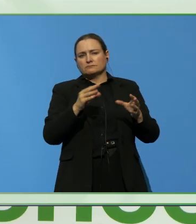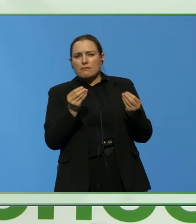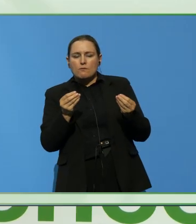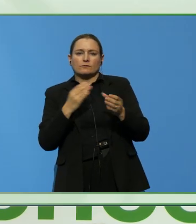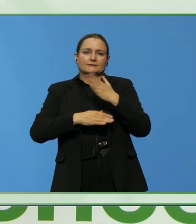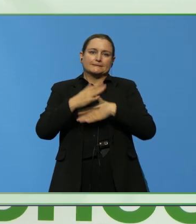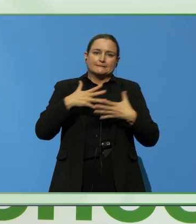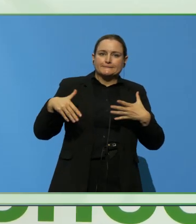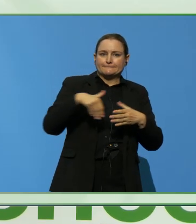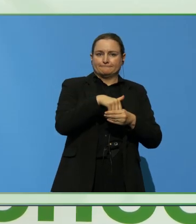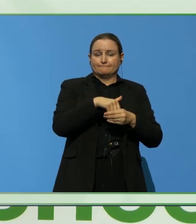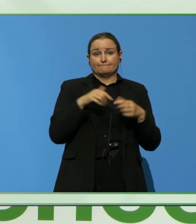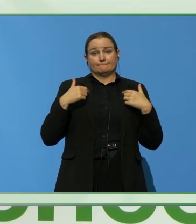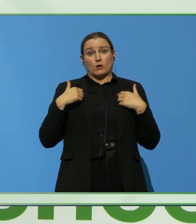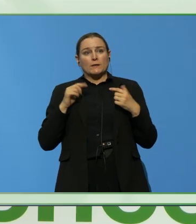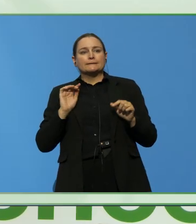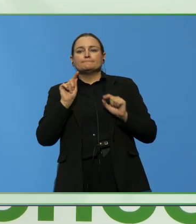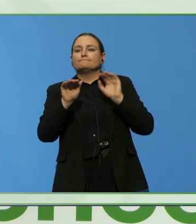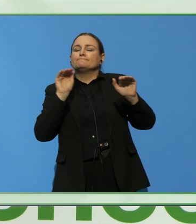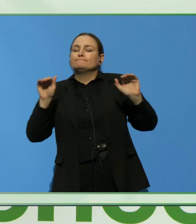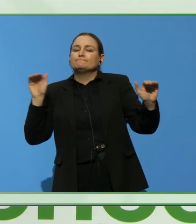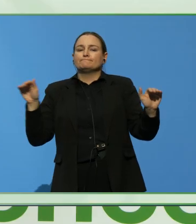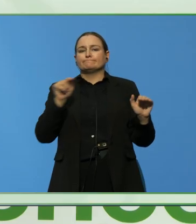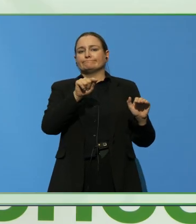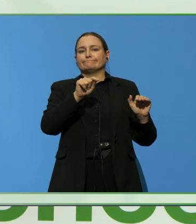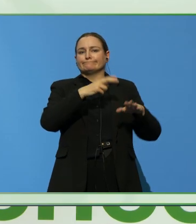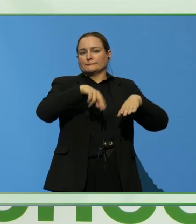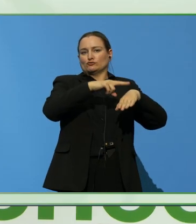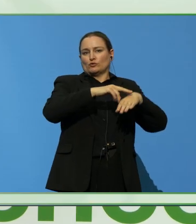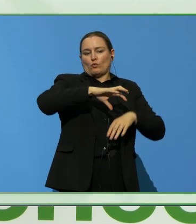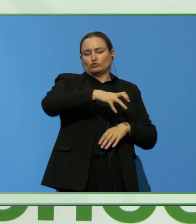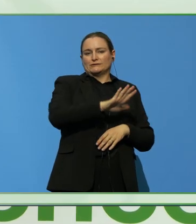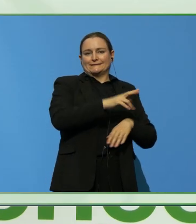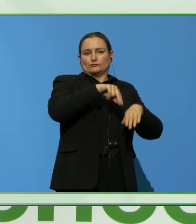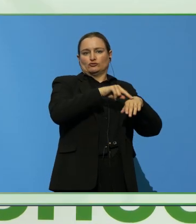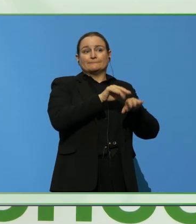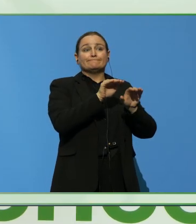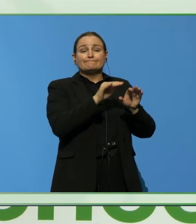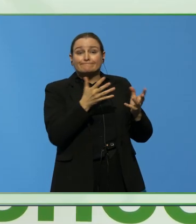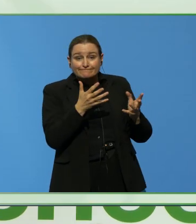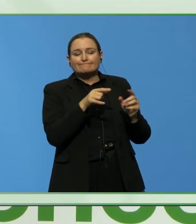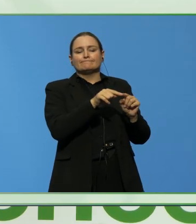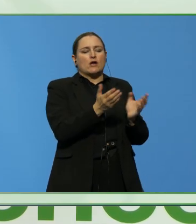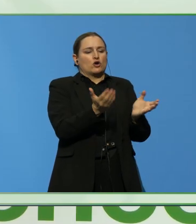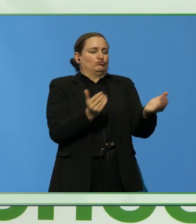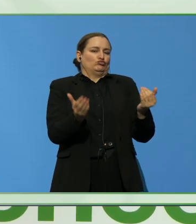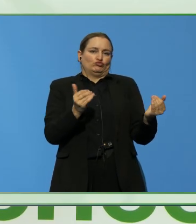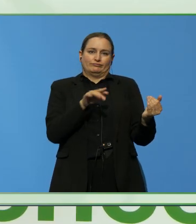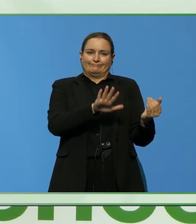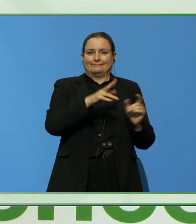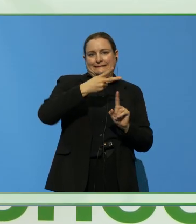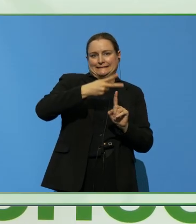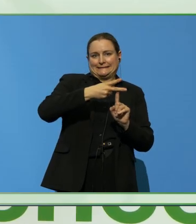level, and we bring media outlets together, and we can introduce a probably even